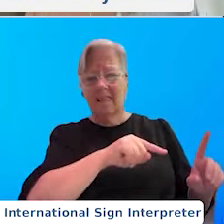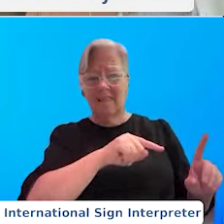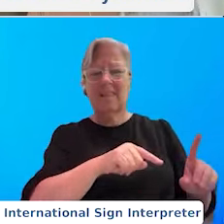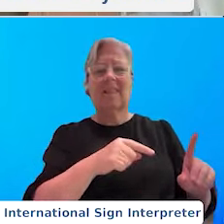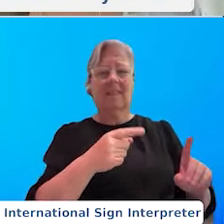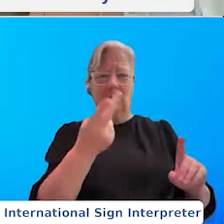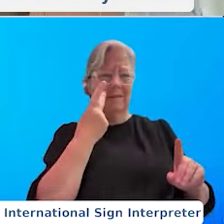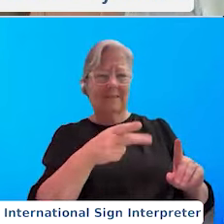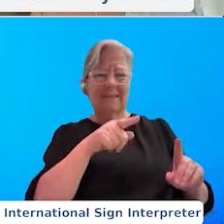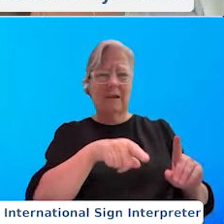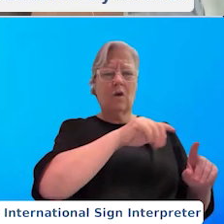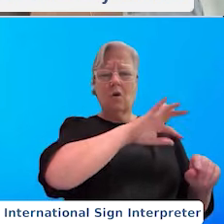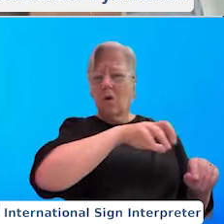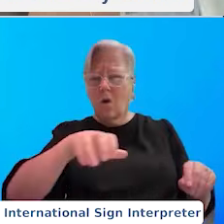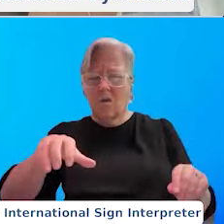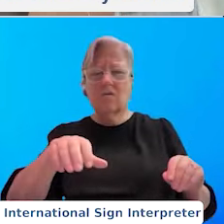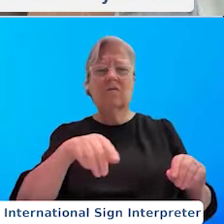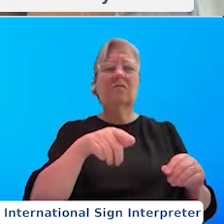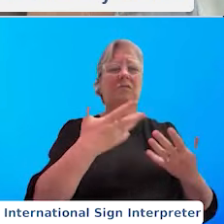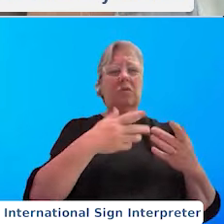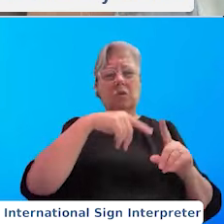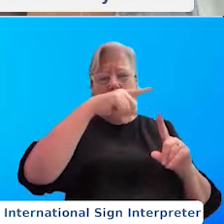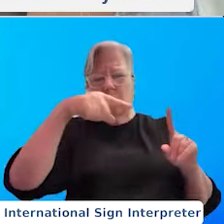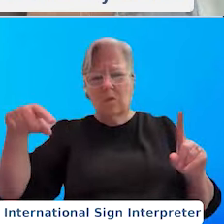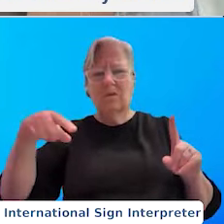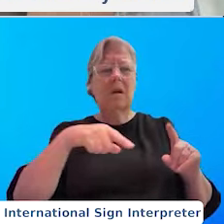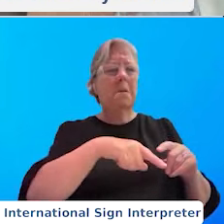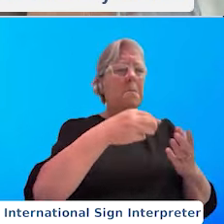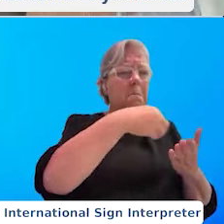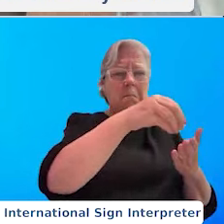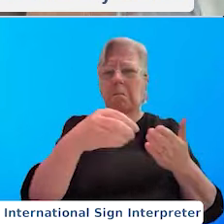programs across sectors, particularly in terms of social protection.